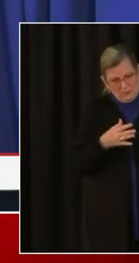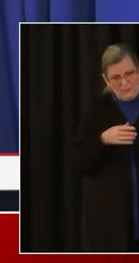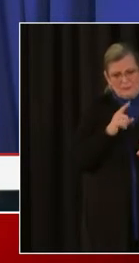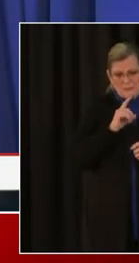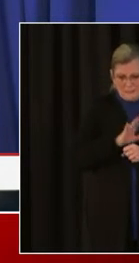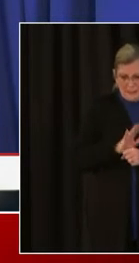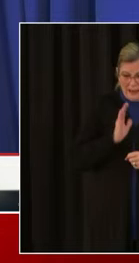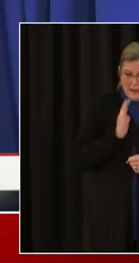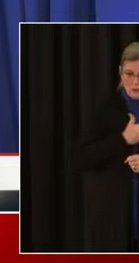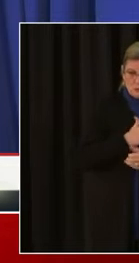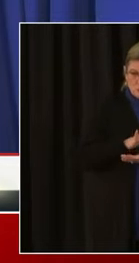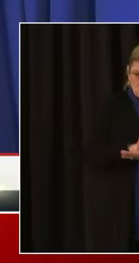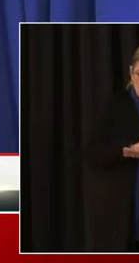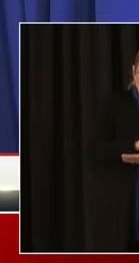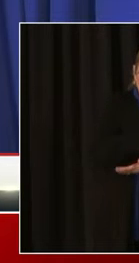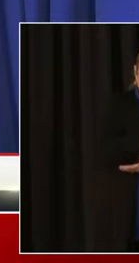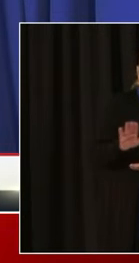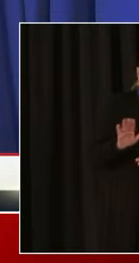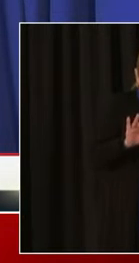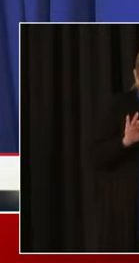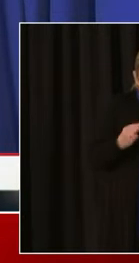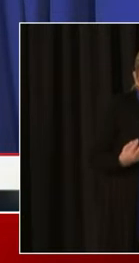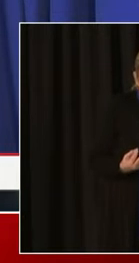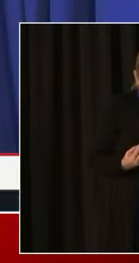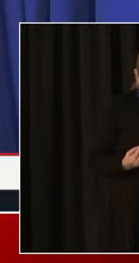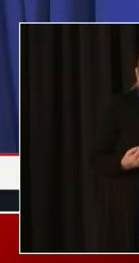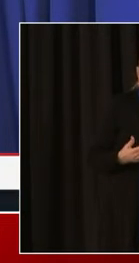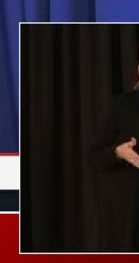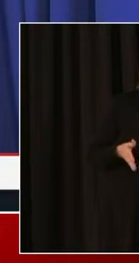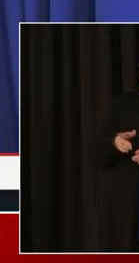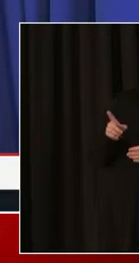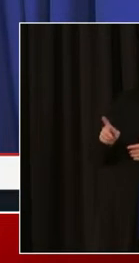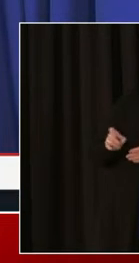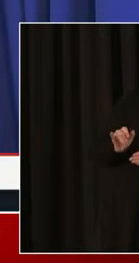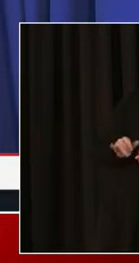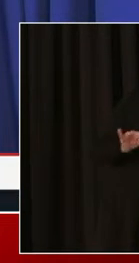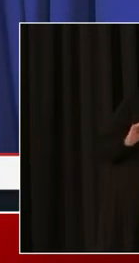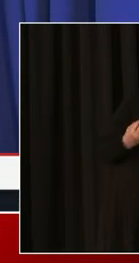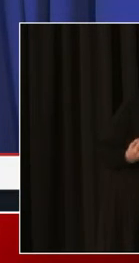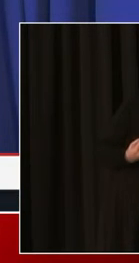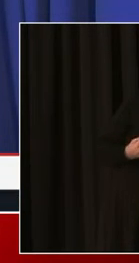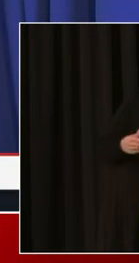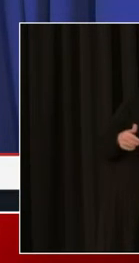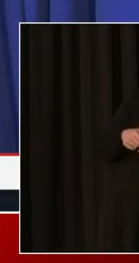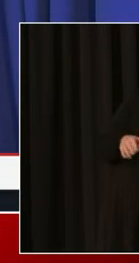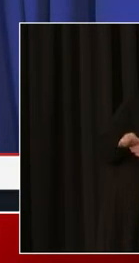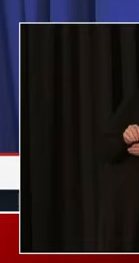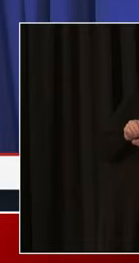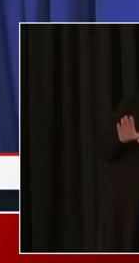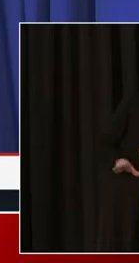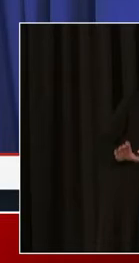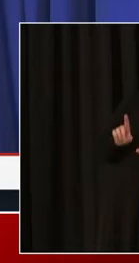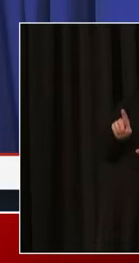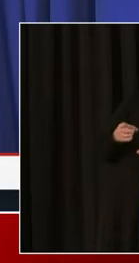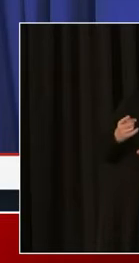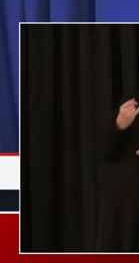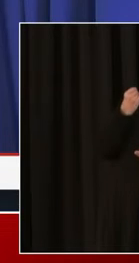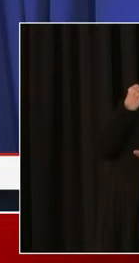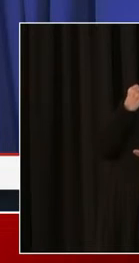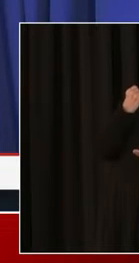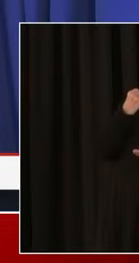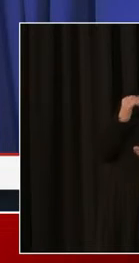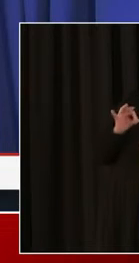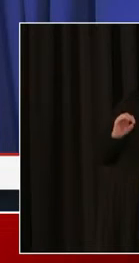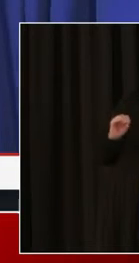articulated to our students and their families. We ask that families send their students to school only if they're